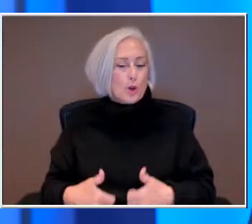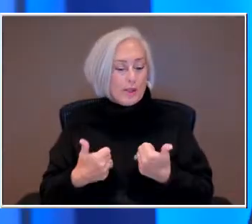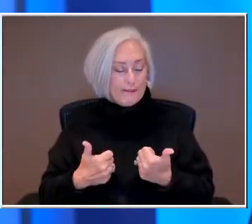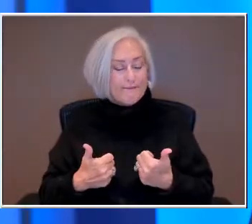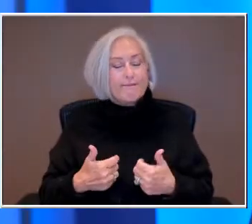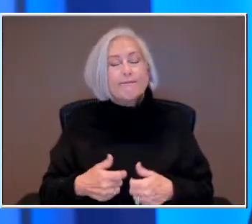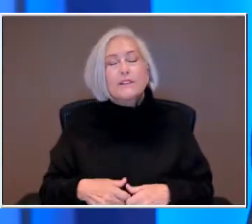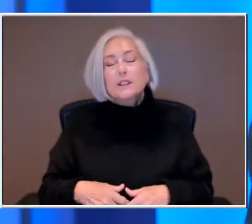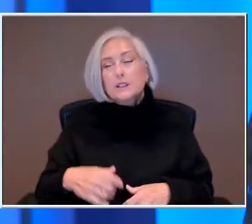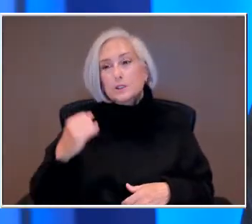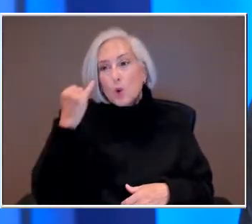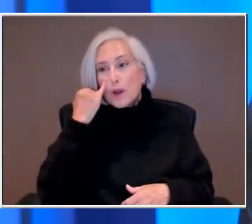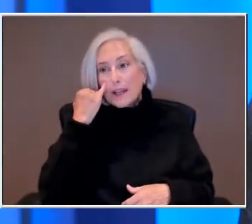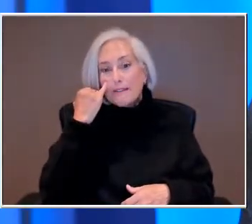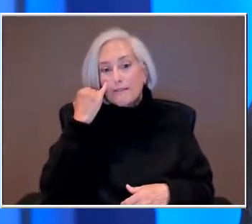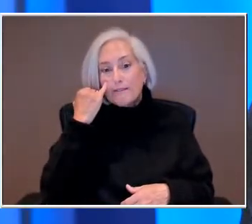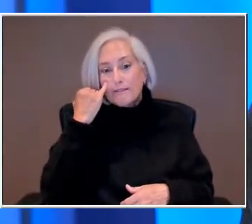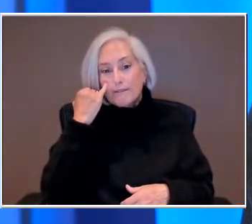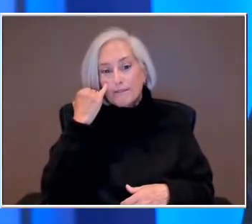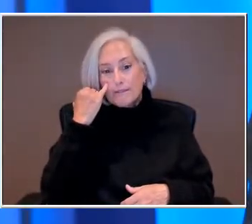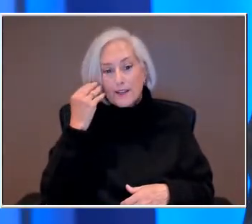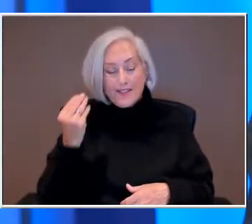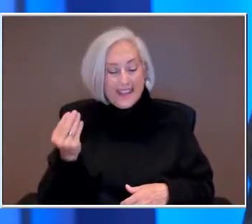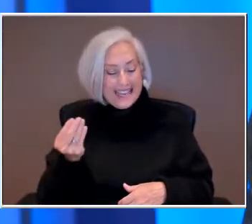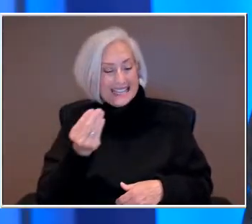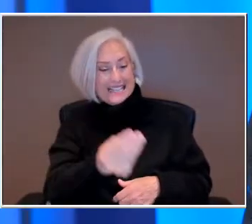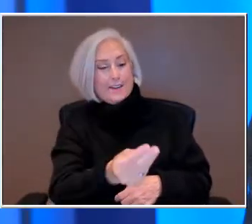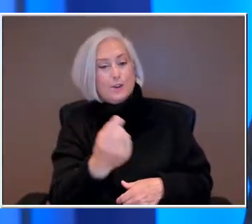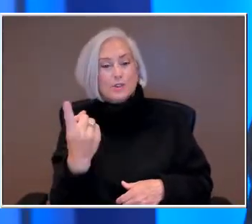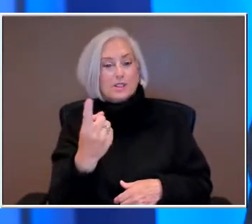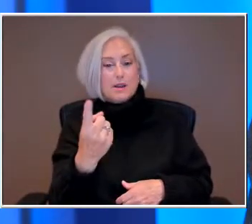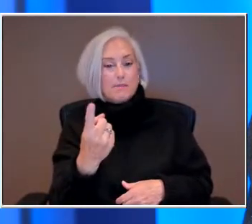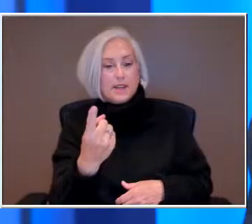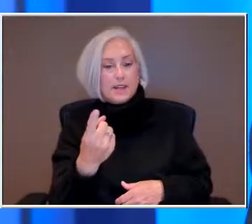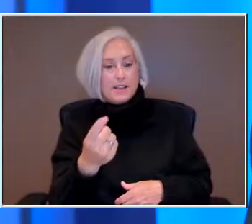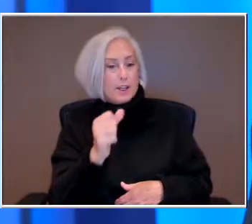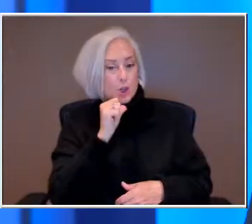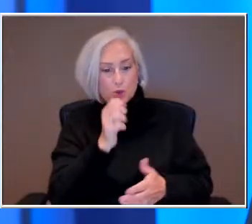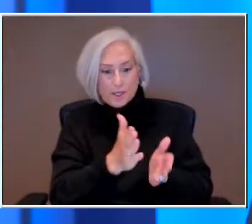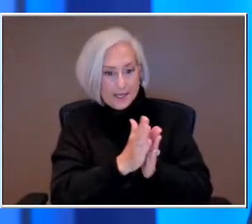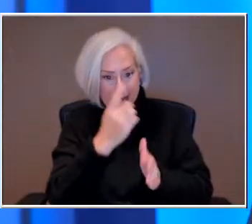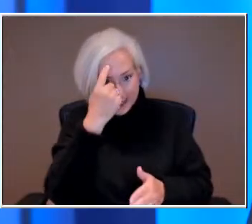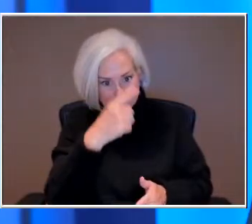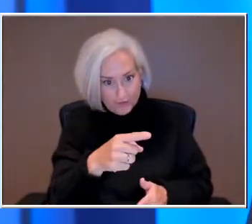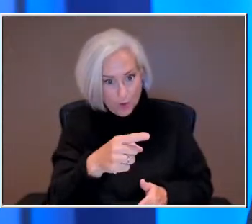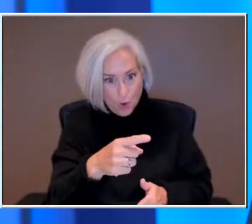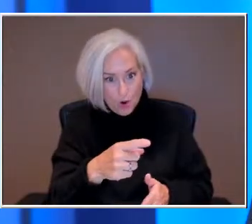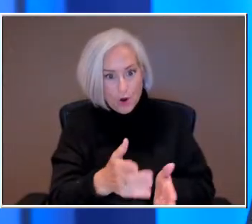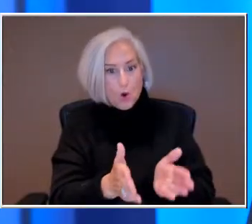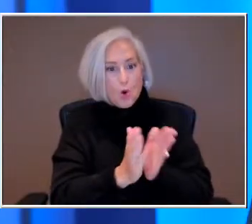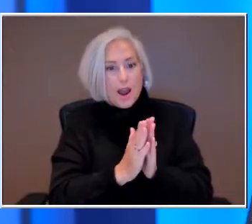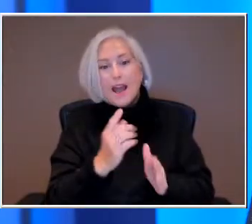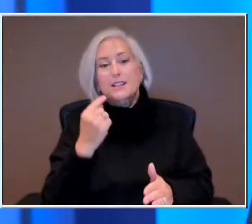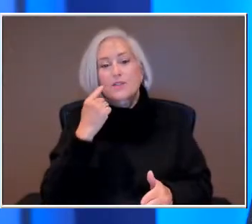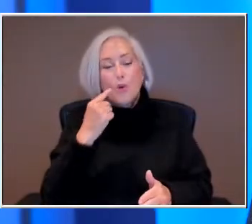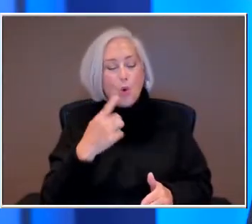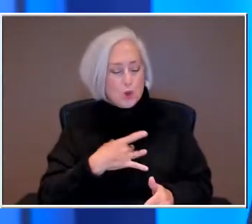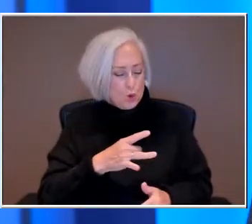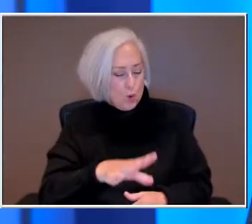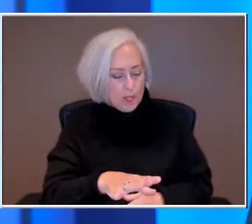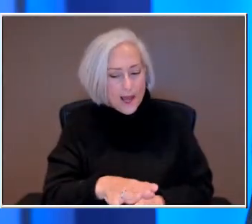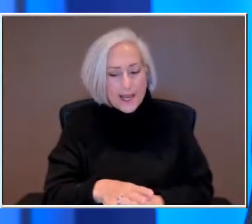something that you didn't ask for and you don't like, turn it into a positive. That's what I'm trying to